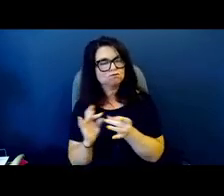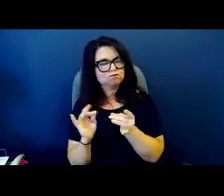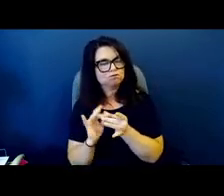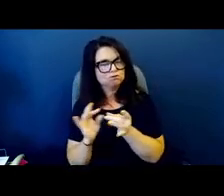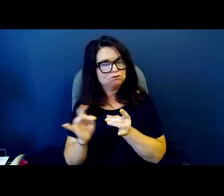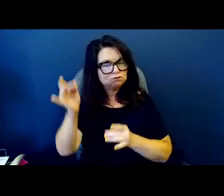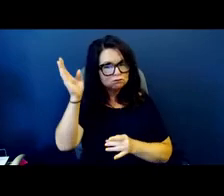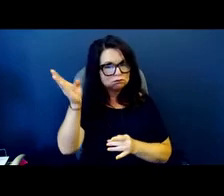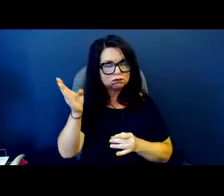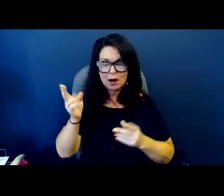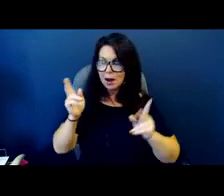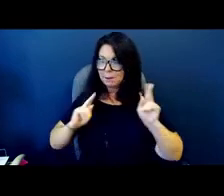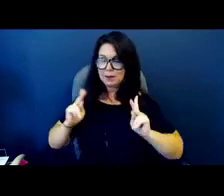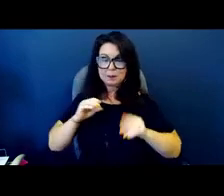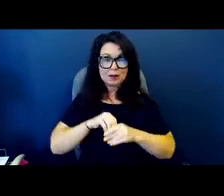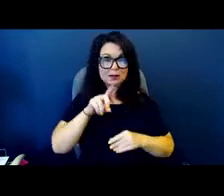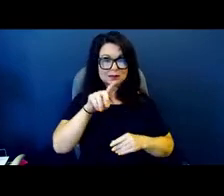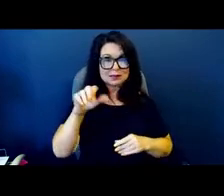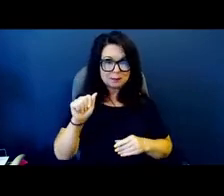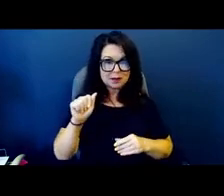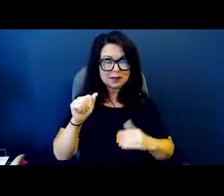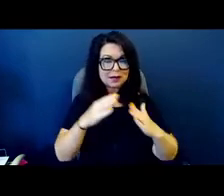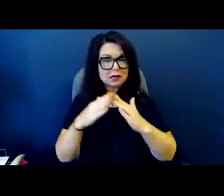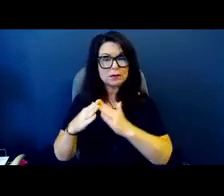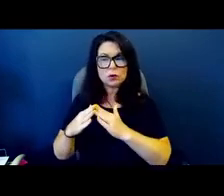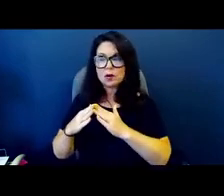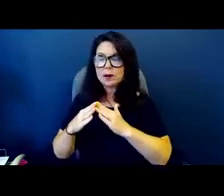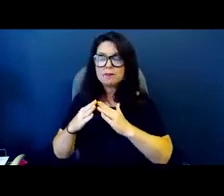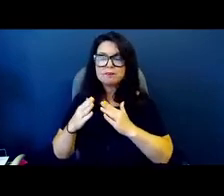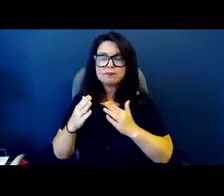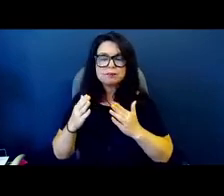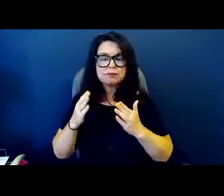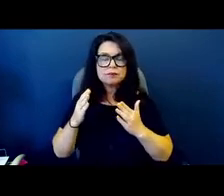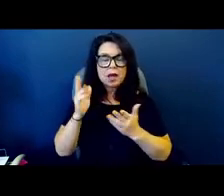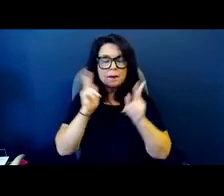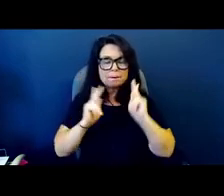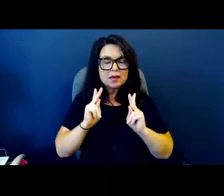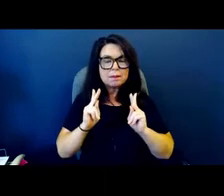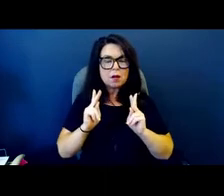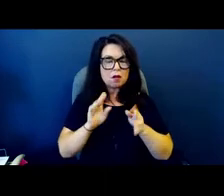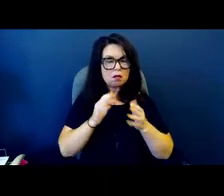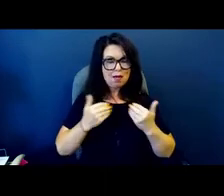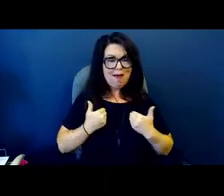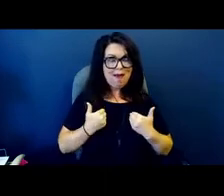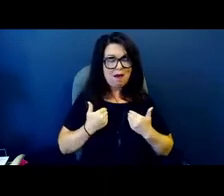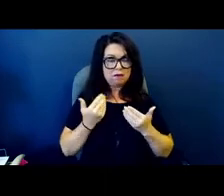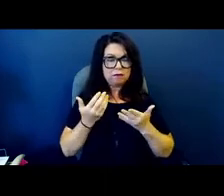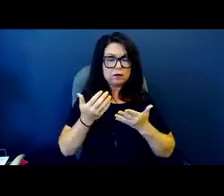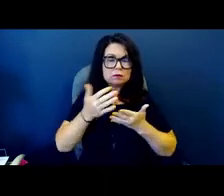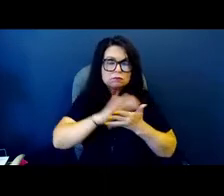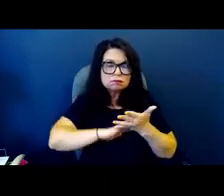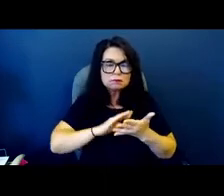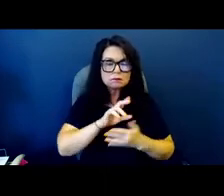people who are less disabled, less outwardly obviously disabled, are still more